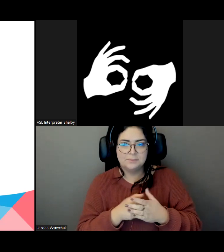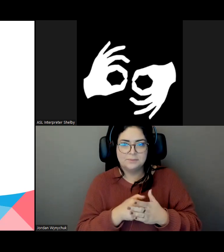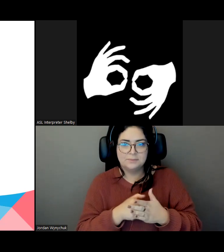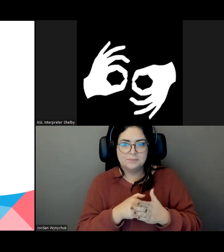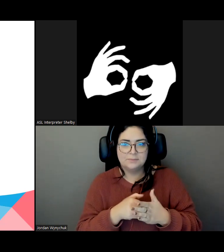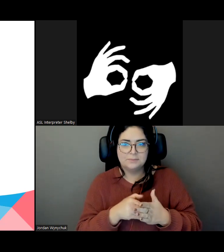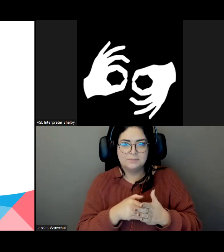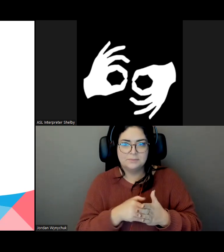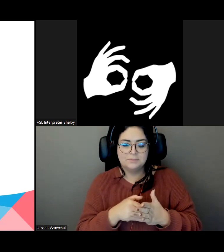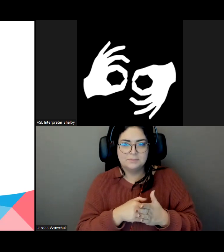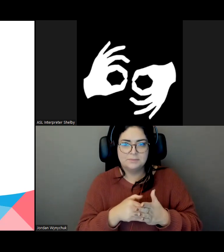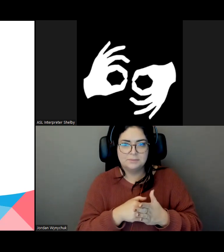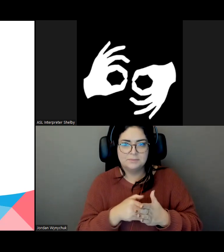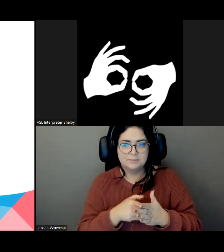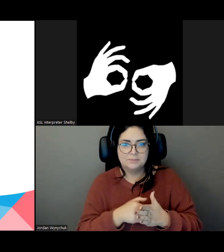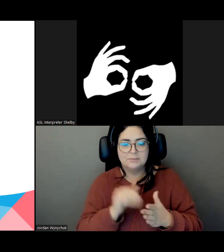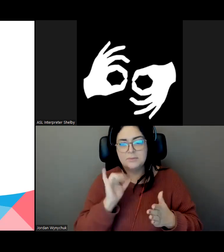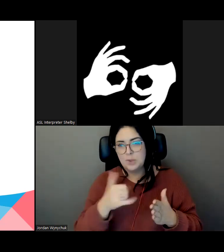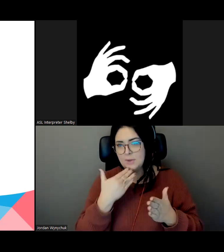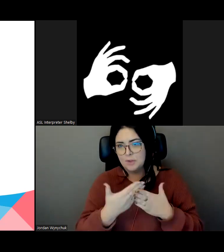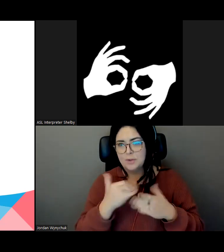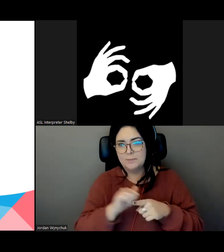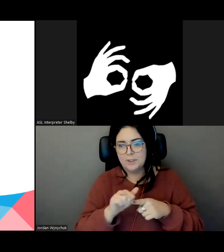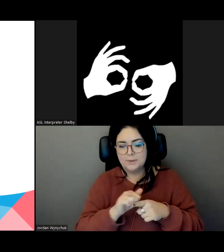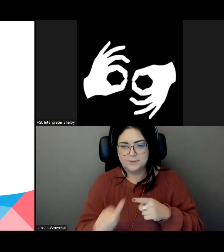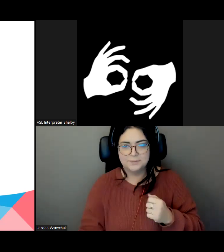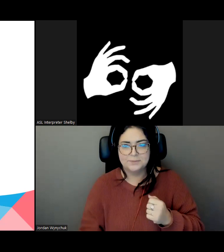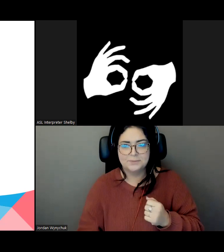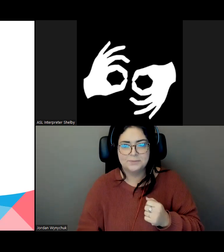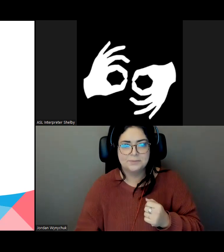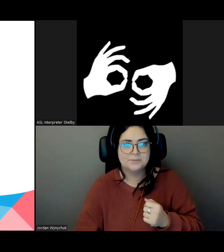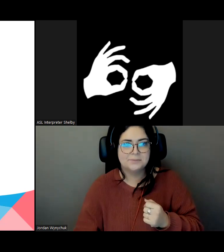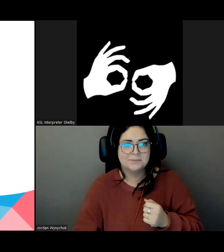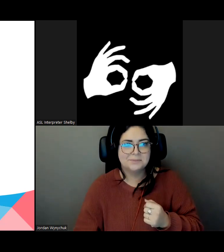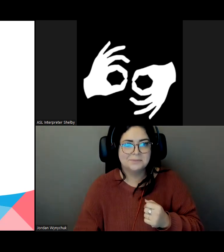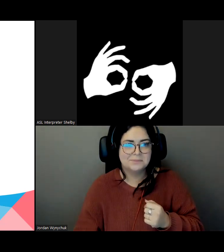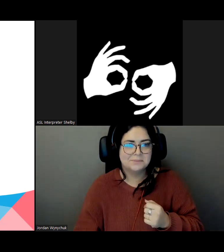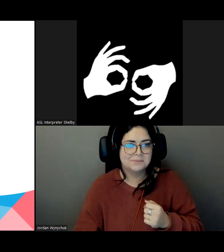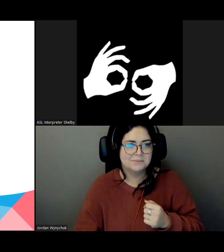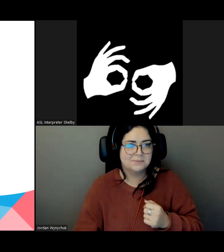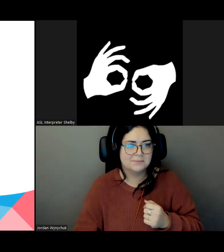I think that that's a good practice. Yeah.